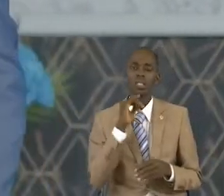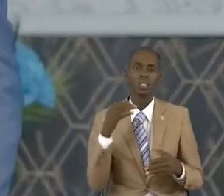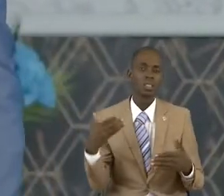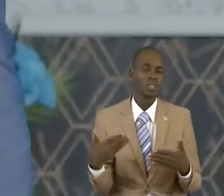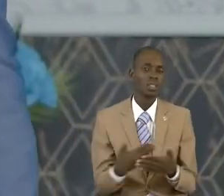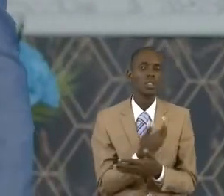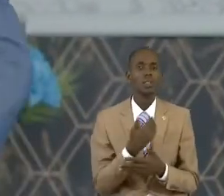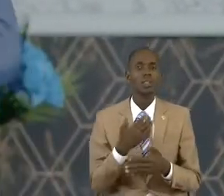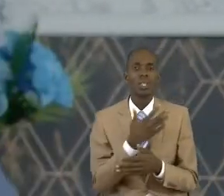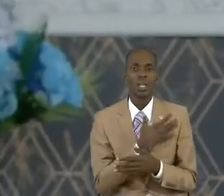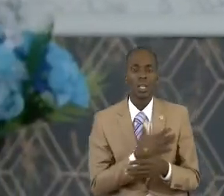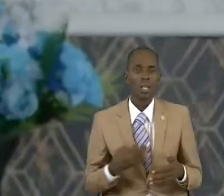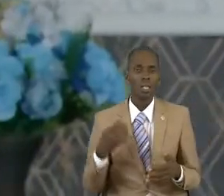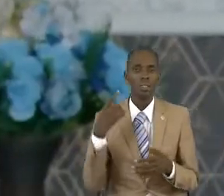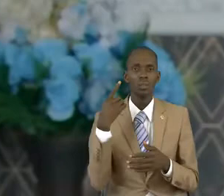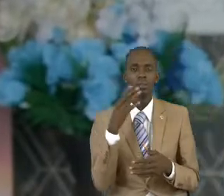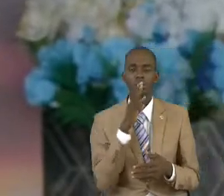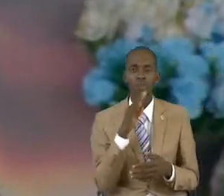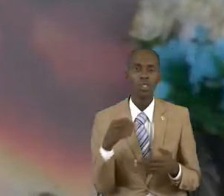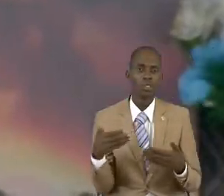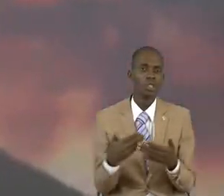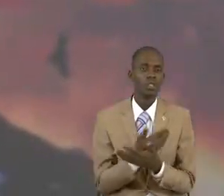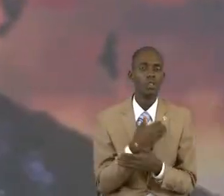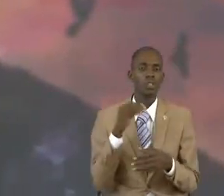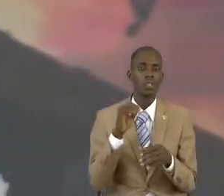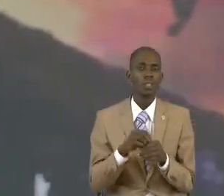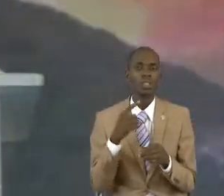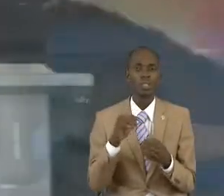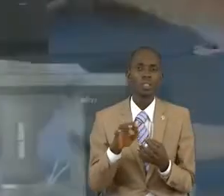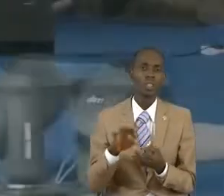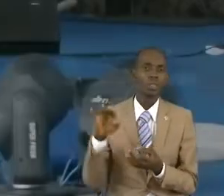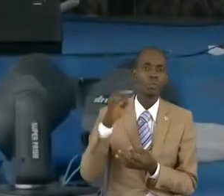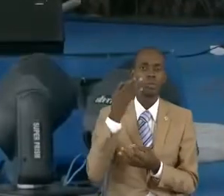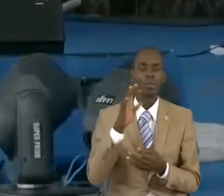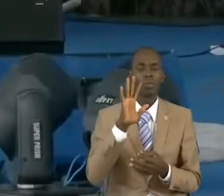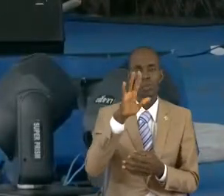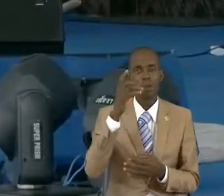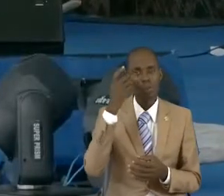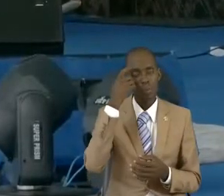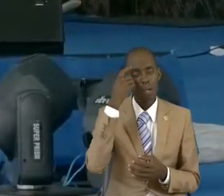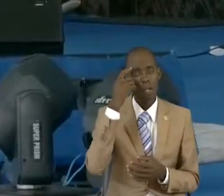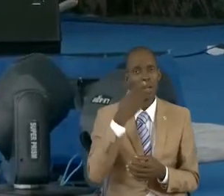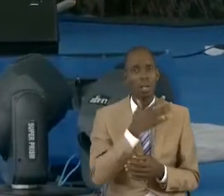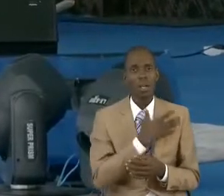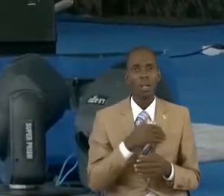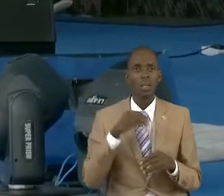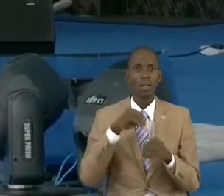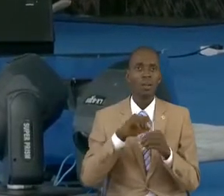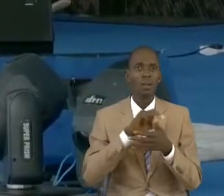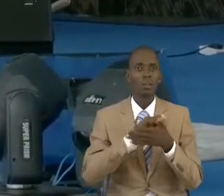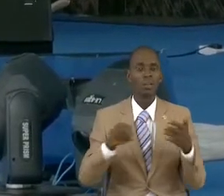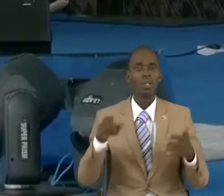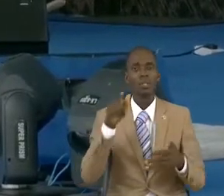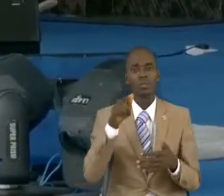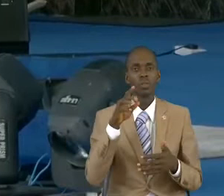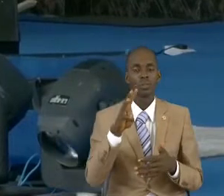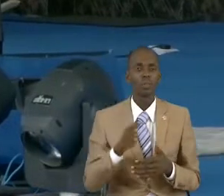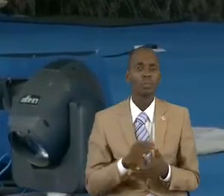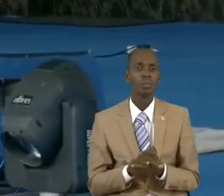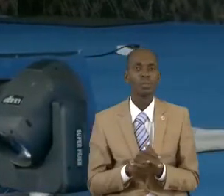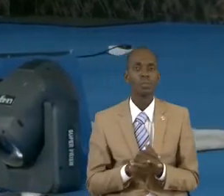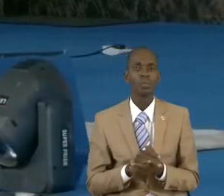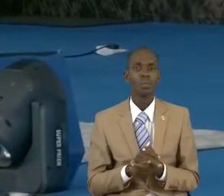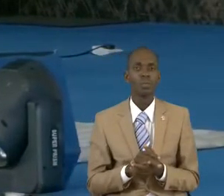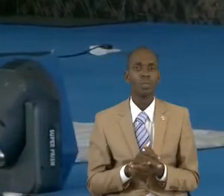be renewed in the spirit of your mind. And then in verse 24, it tells us, and that